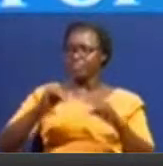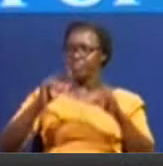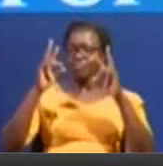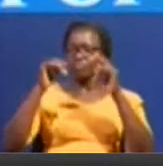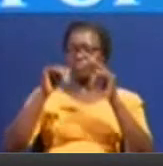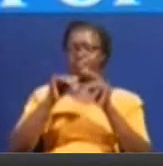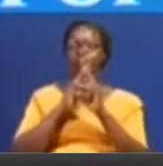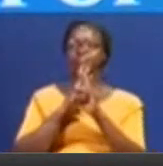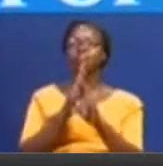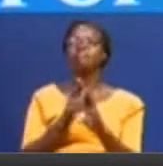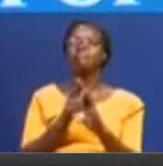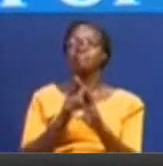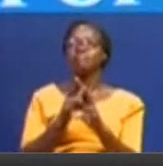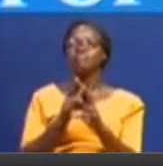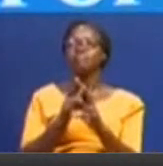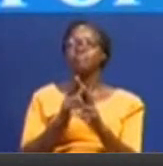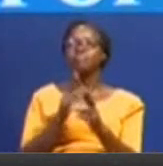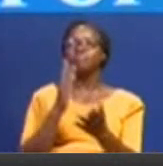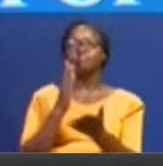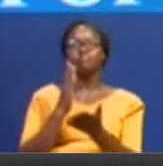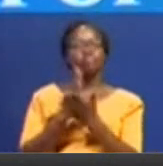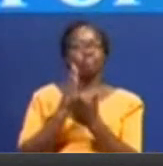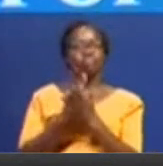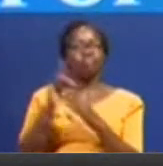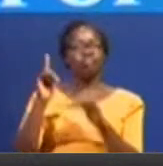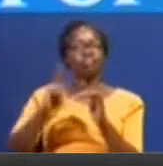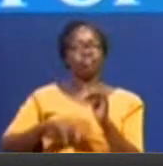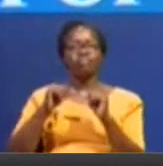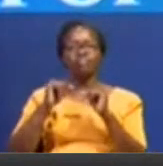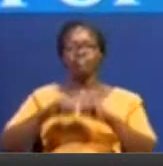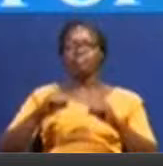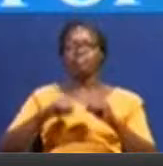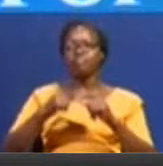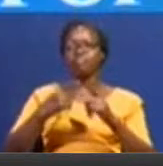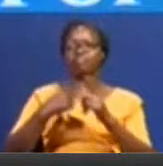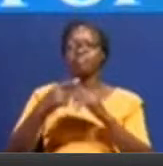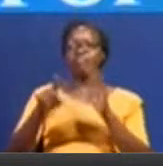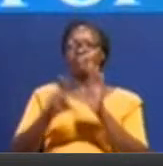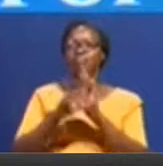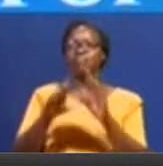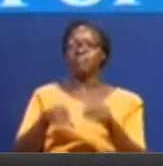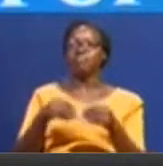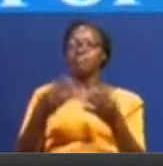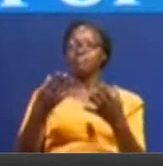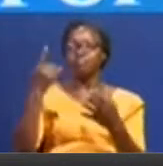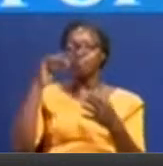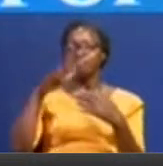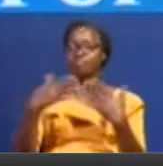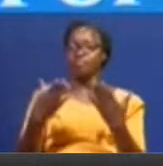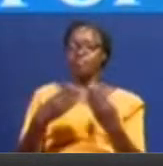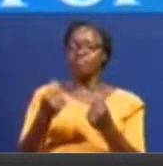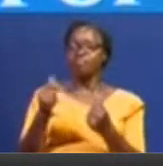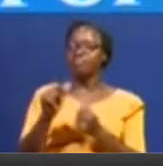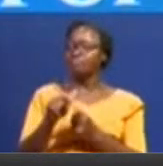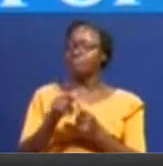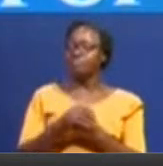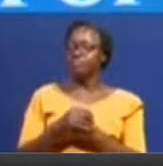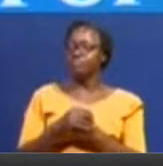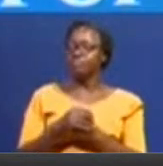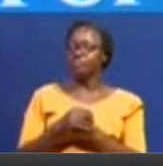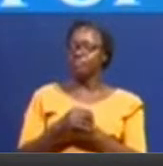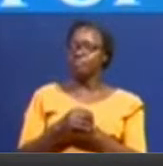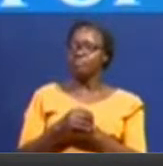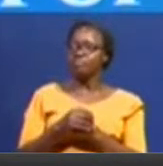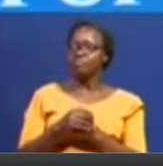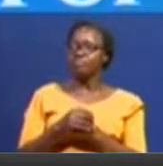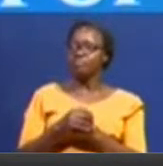results, and they really cannot agree, there should be a law that provides for how to handle that. Otherwise, it will